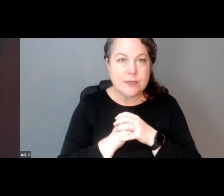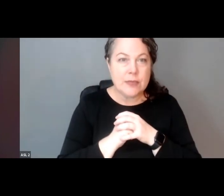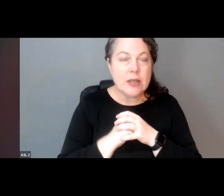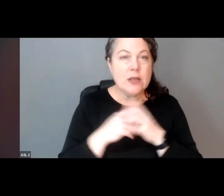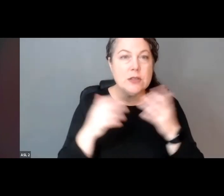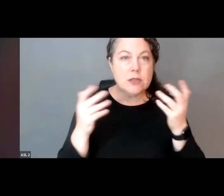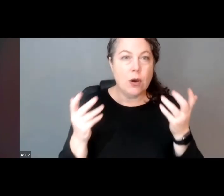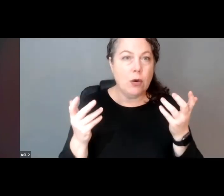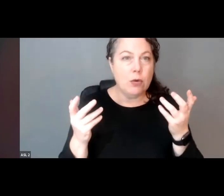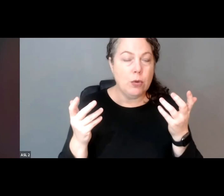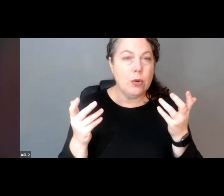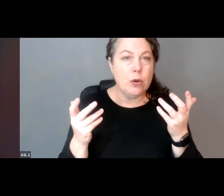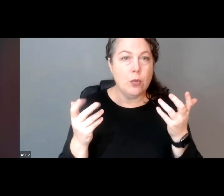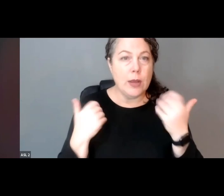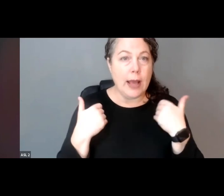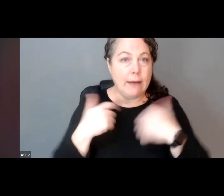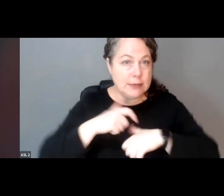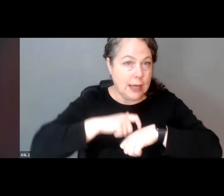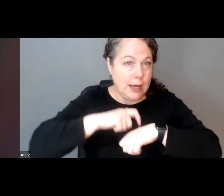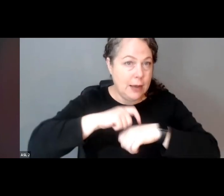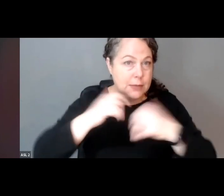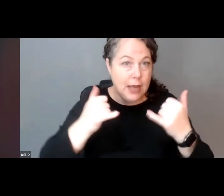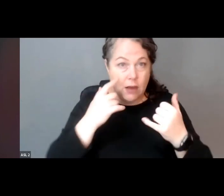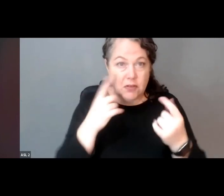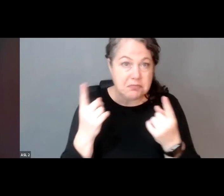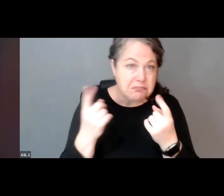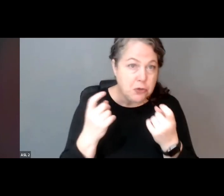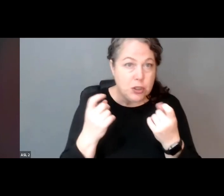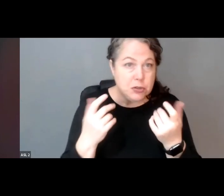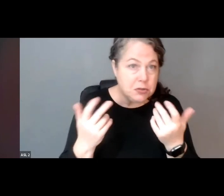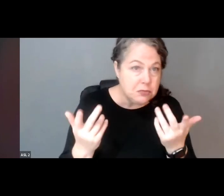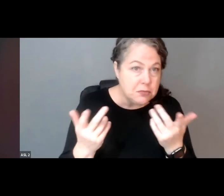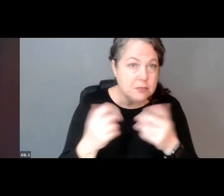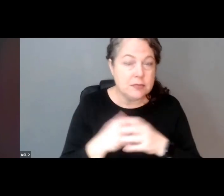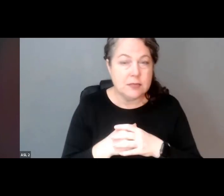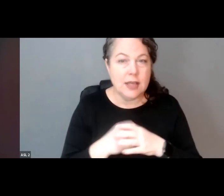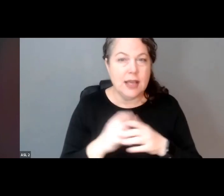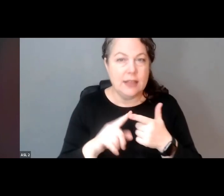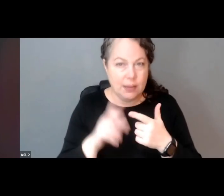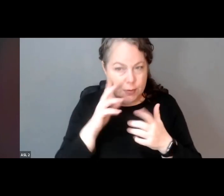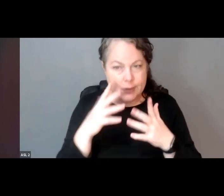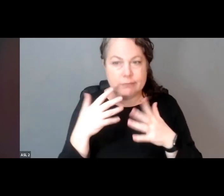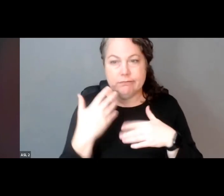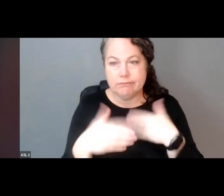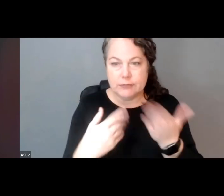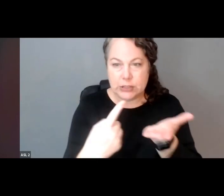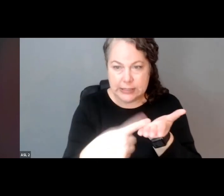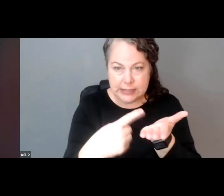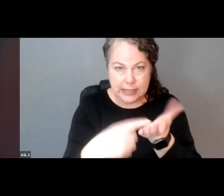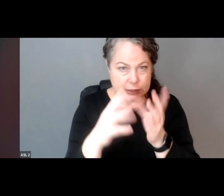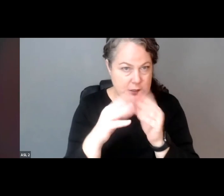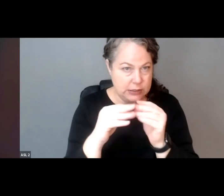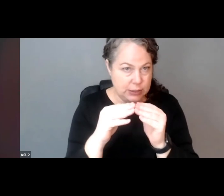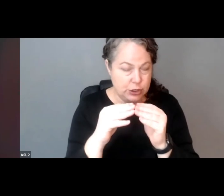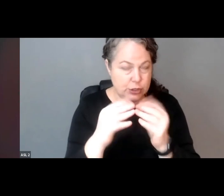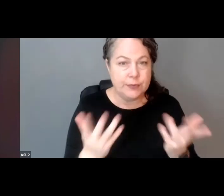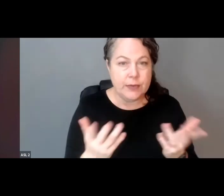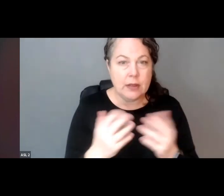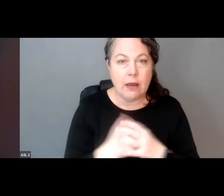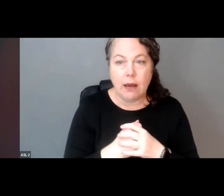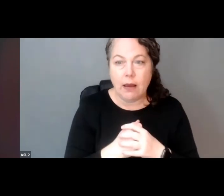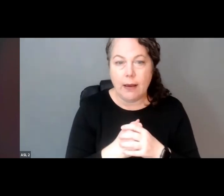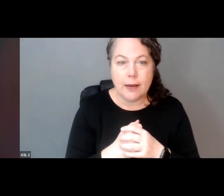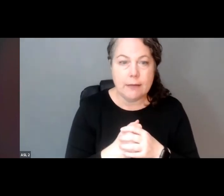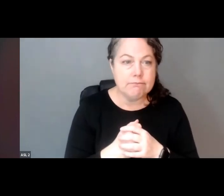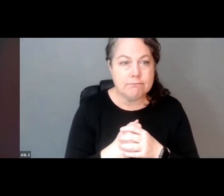So we do have time to take a question or two before we go on to our discussion session. And